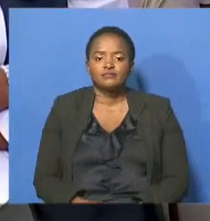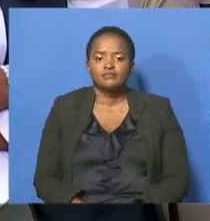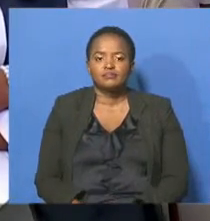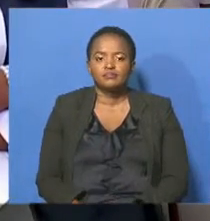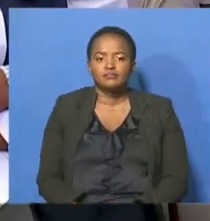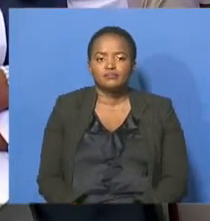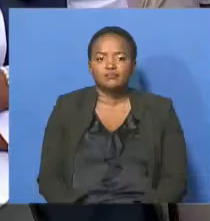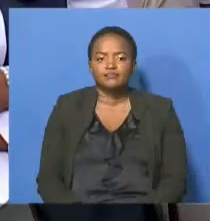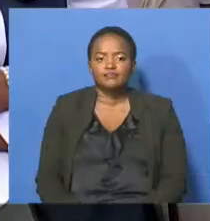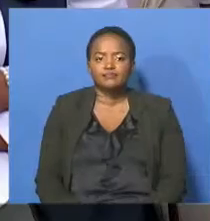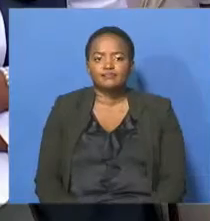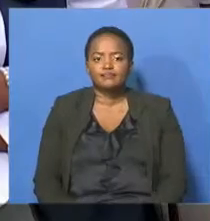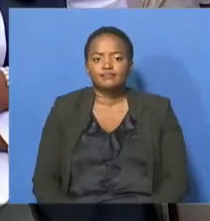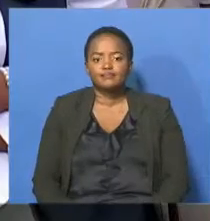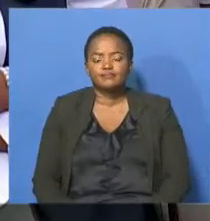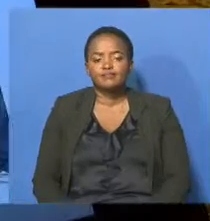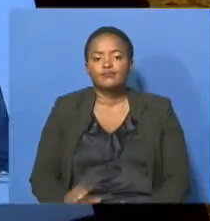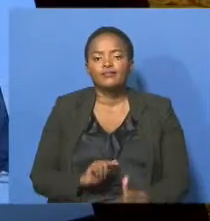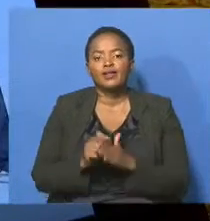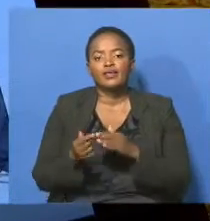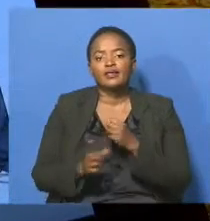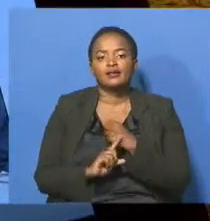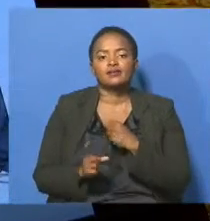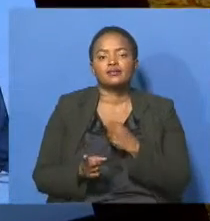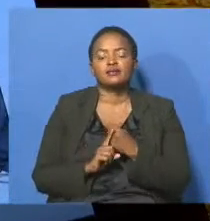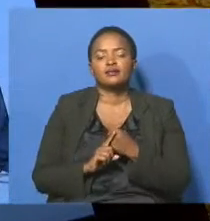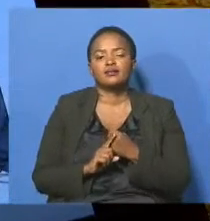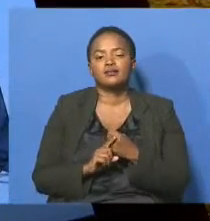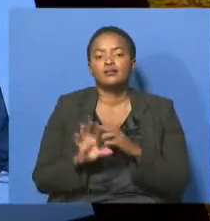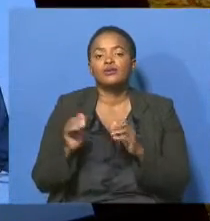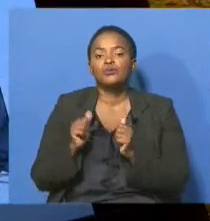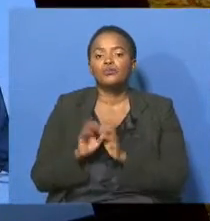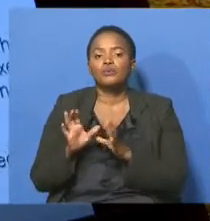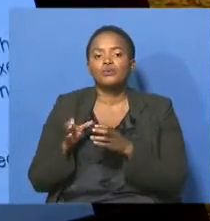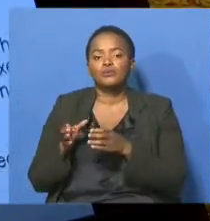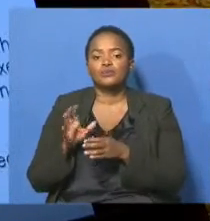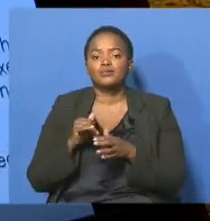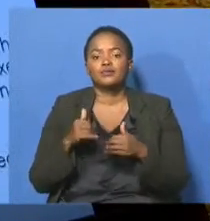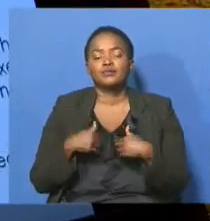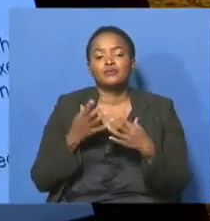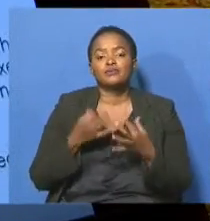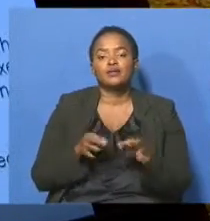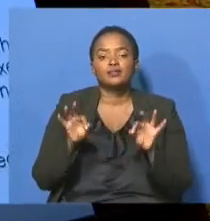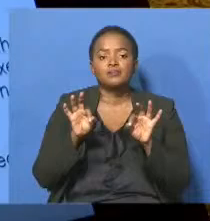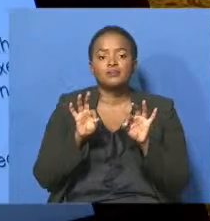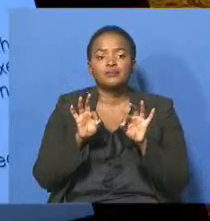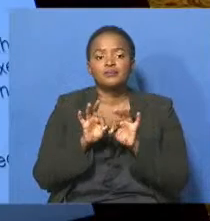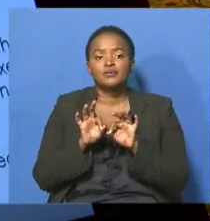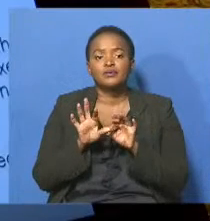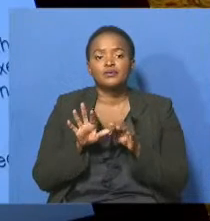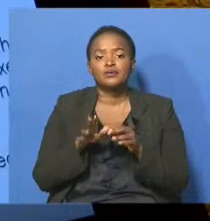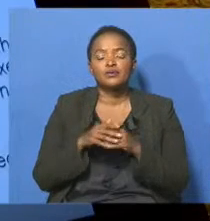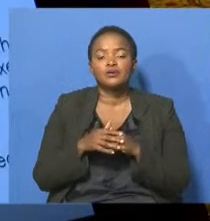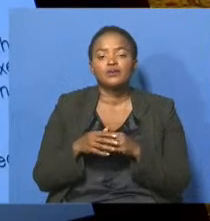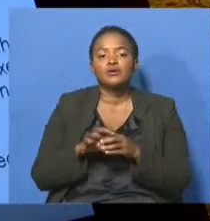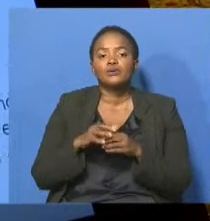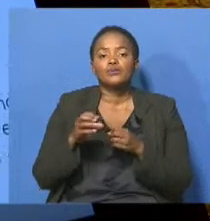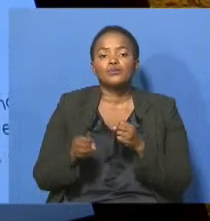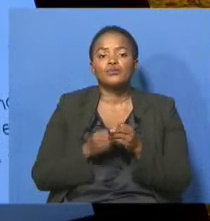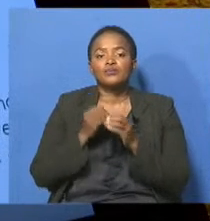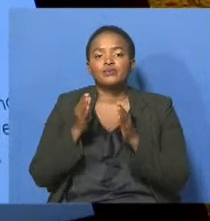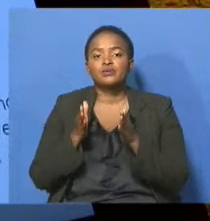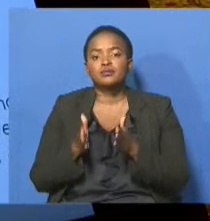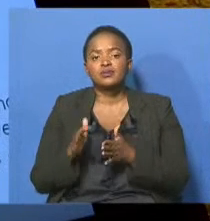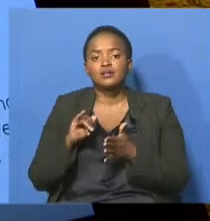5, okay. Then the crime liaison committees, they've been very important. The home officer scheme, this